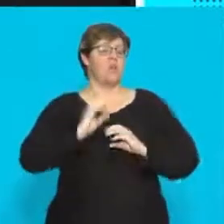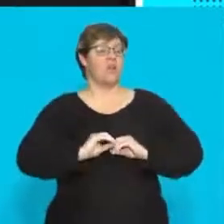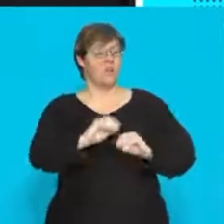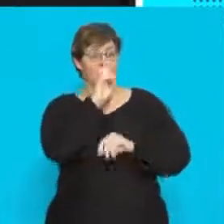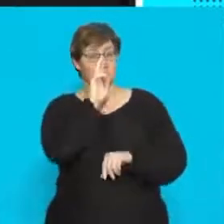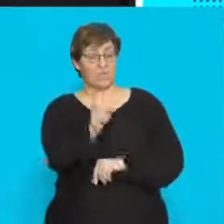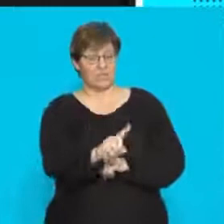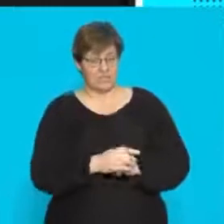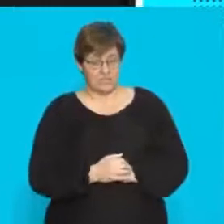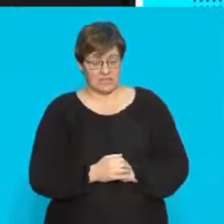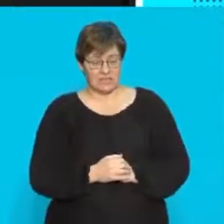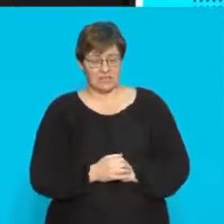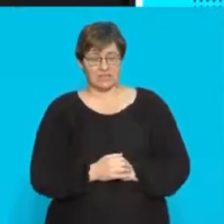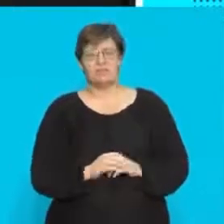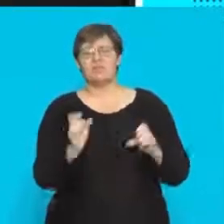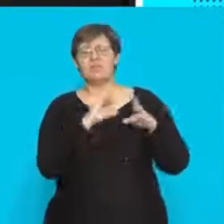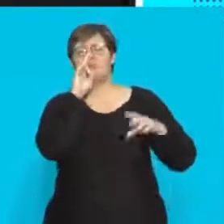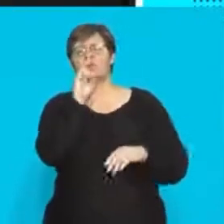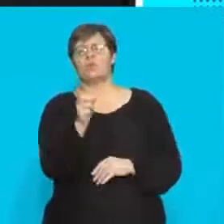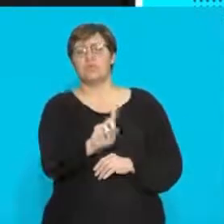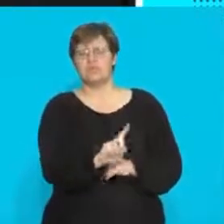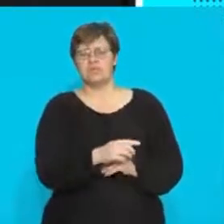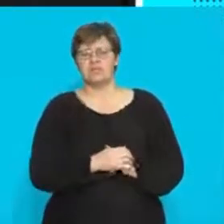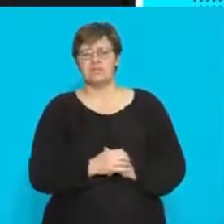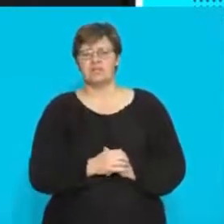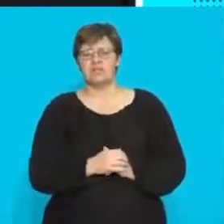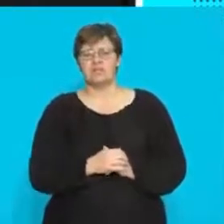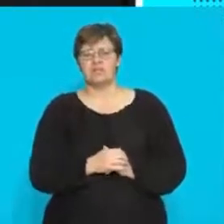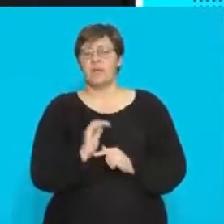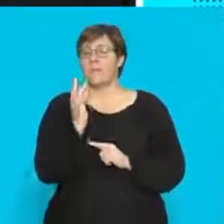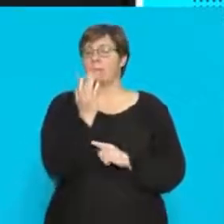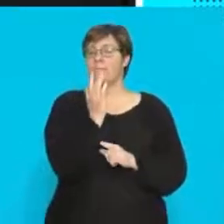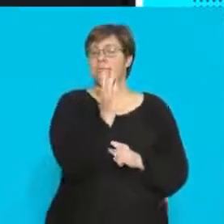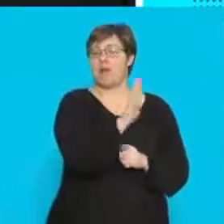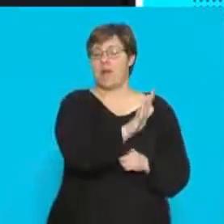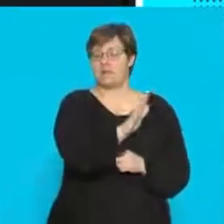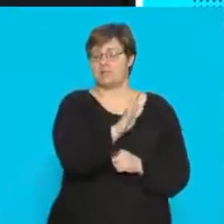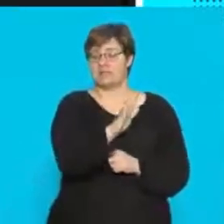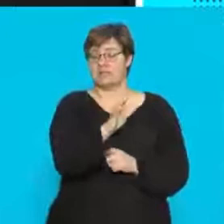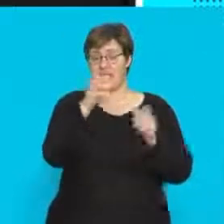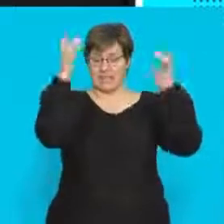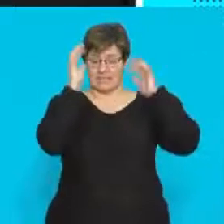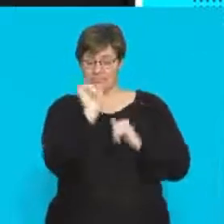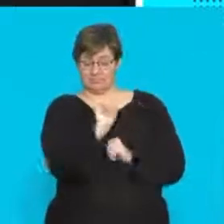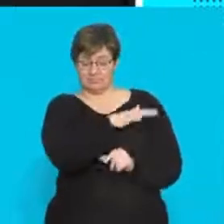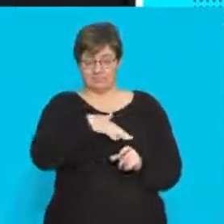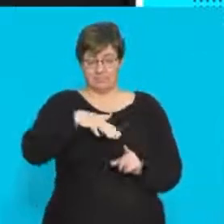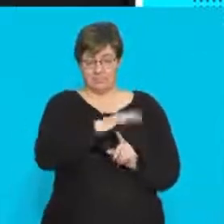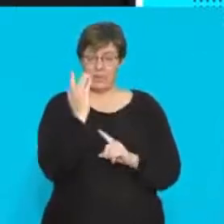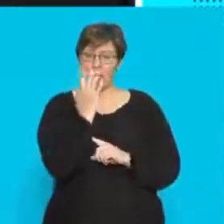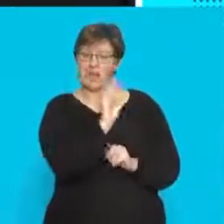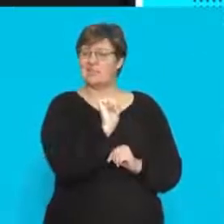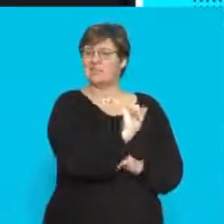our last lesson, what we would have looked at. We started looking at this whole concept of the plant kingdom.